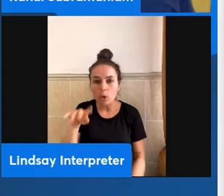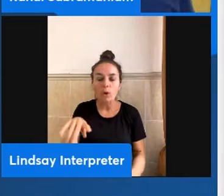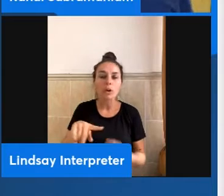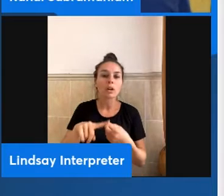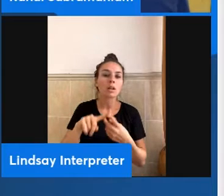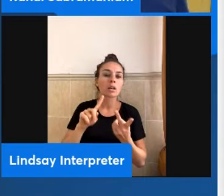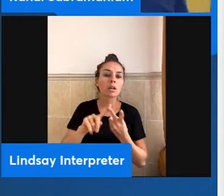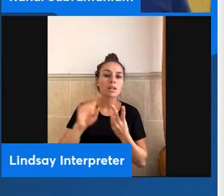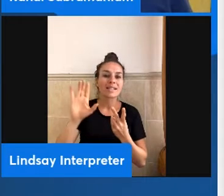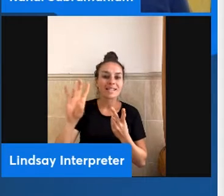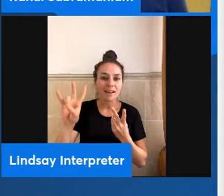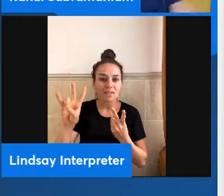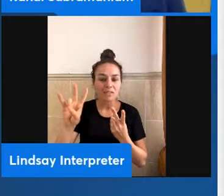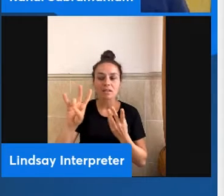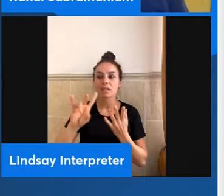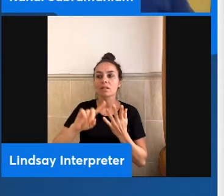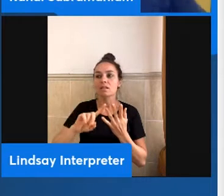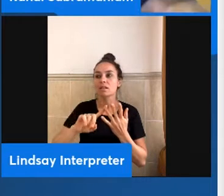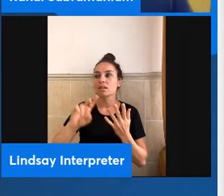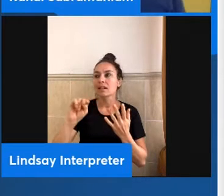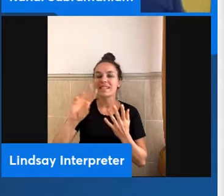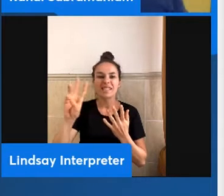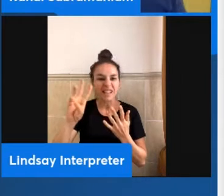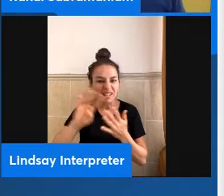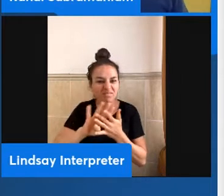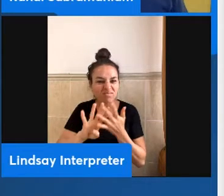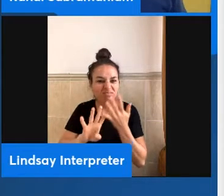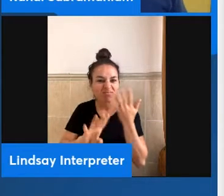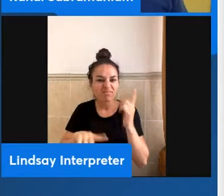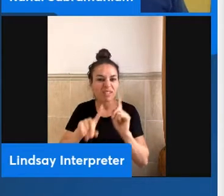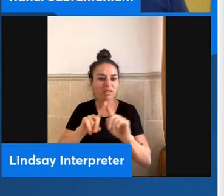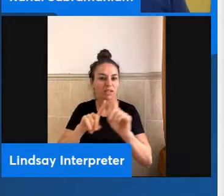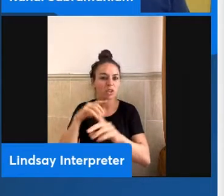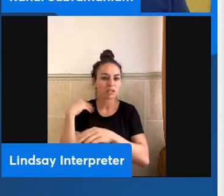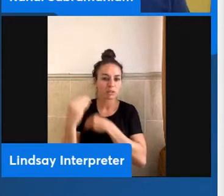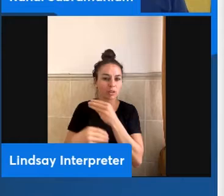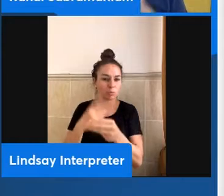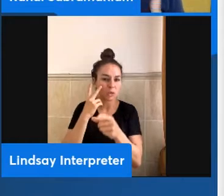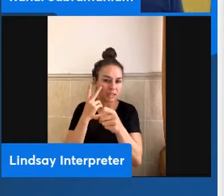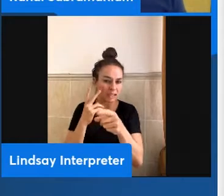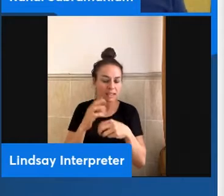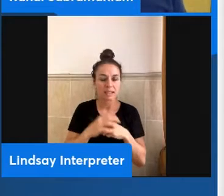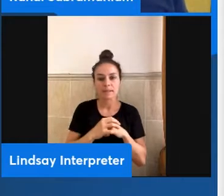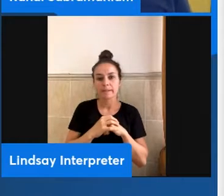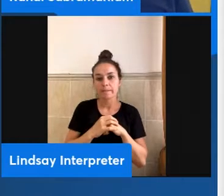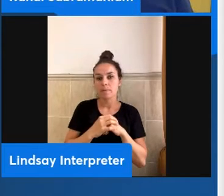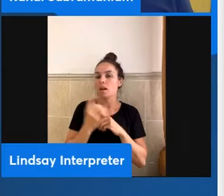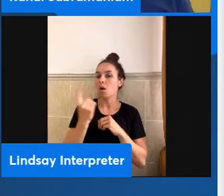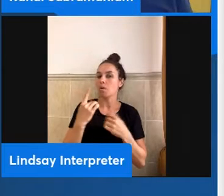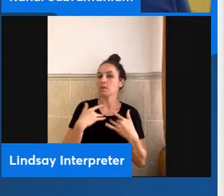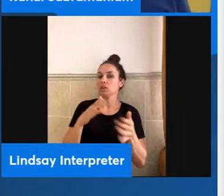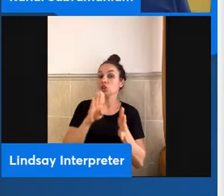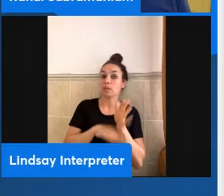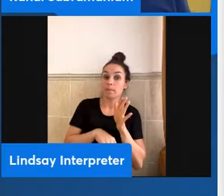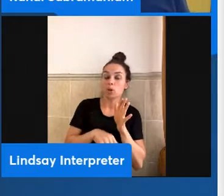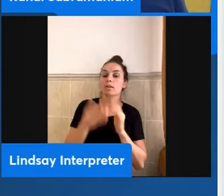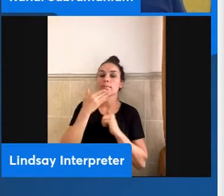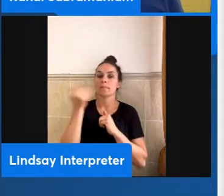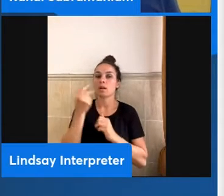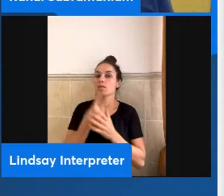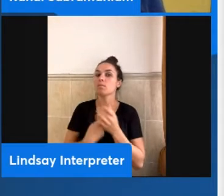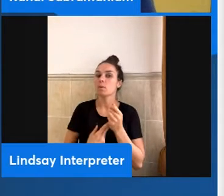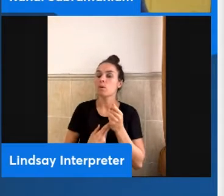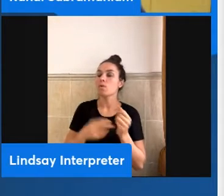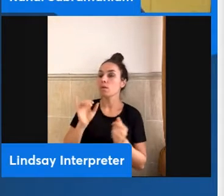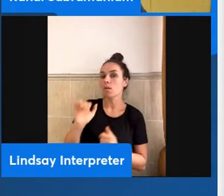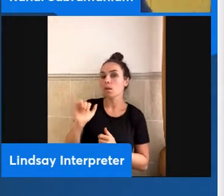C7s, M6s. Pick the latest generation and move to those always. They're always cheaper and better. All right, that's a really